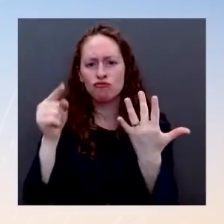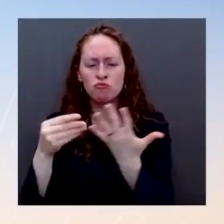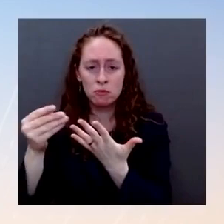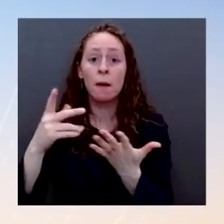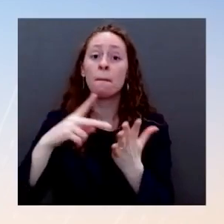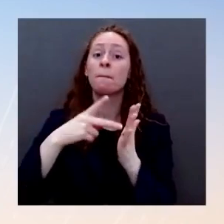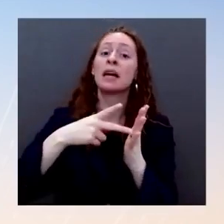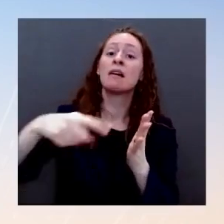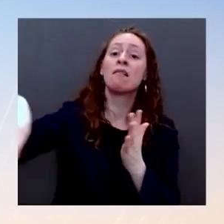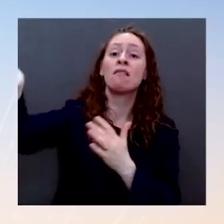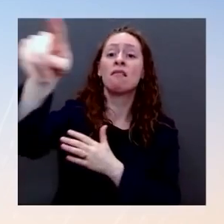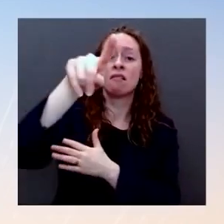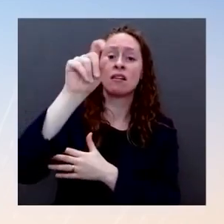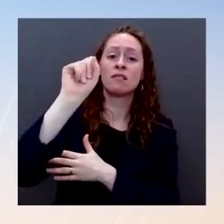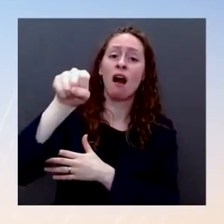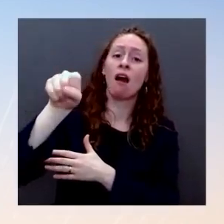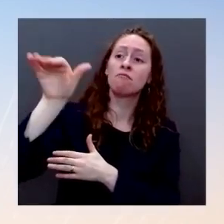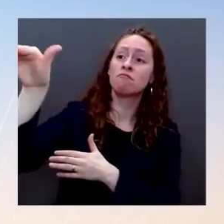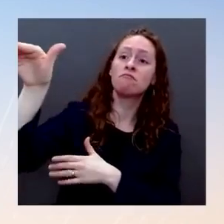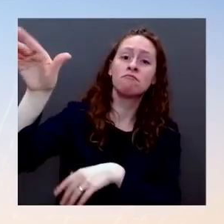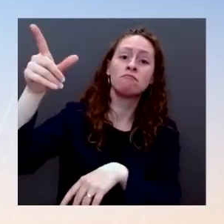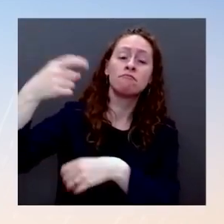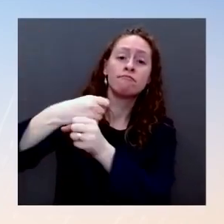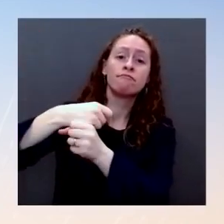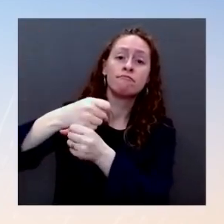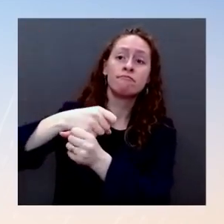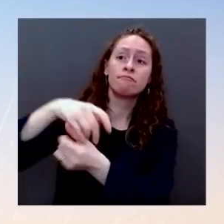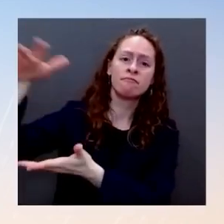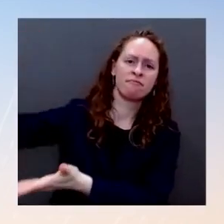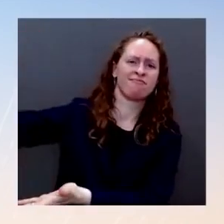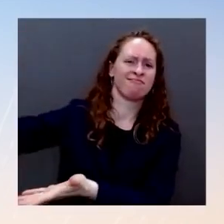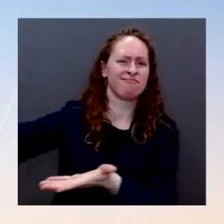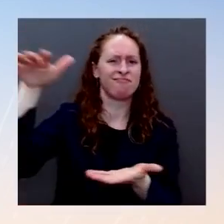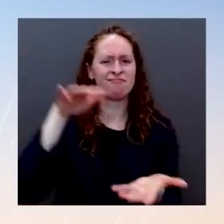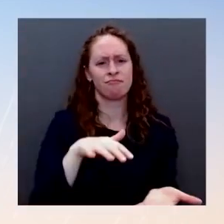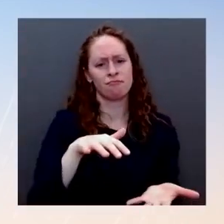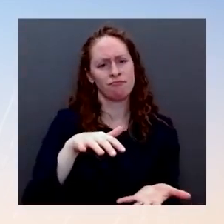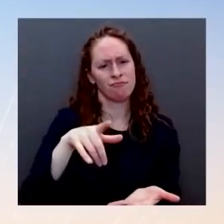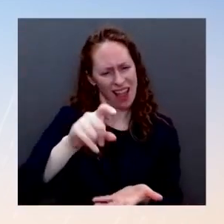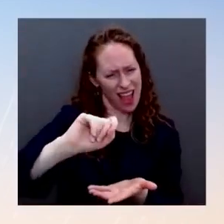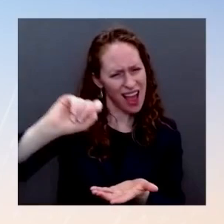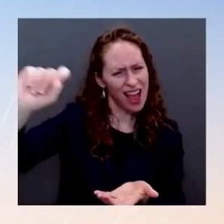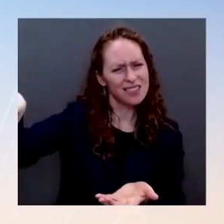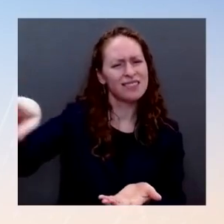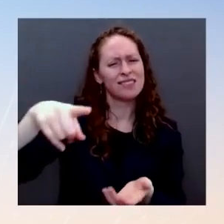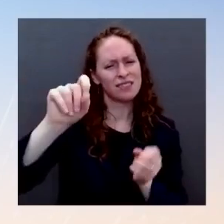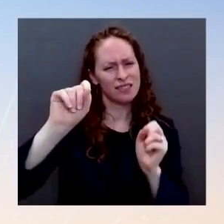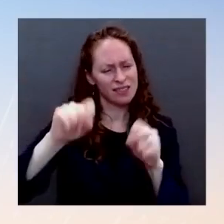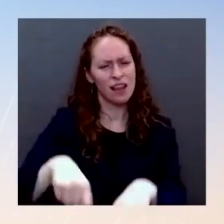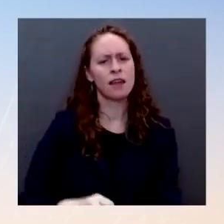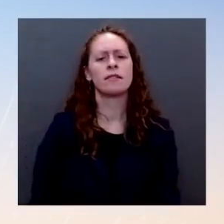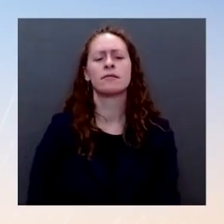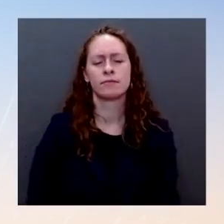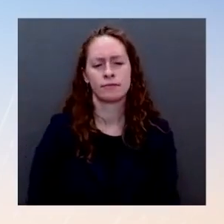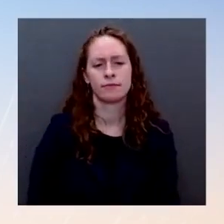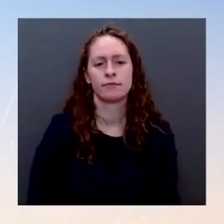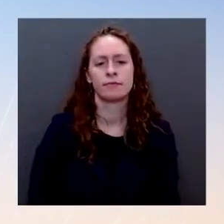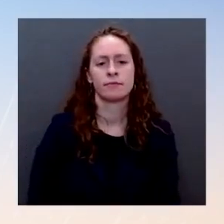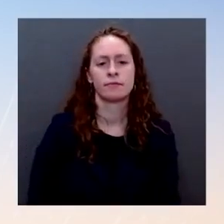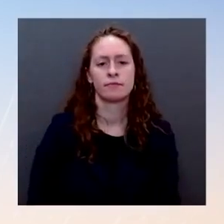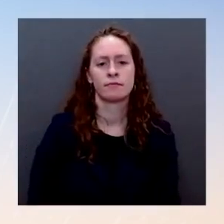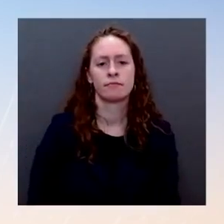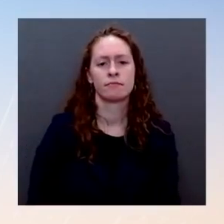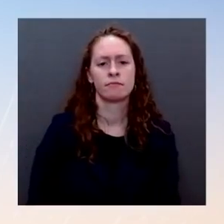tests, and we're working to increase capacity to make them free and accessible to households and individuals across the country. Are you saying it's up